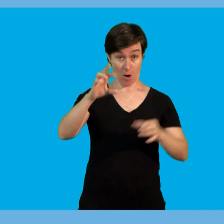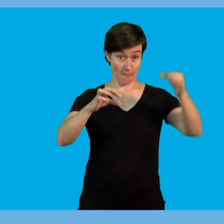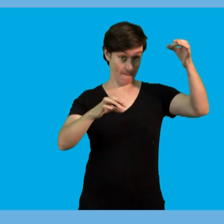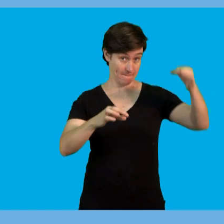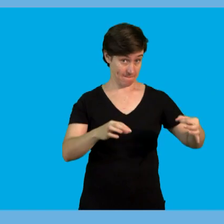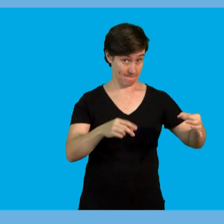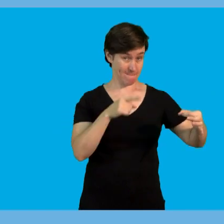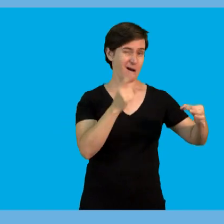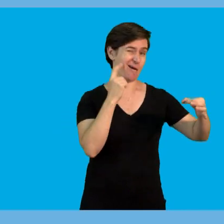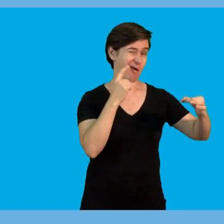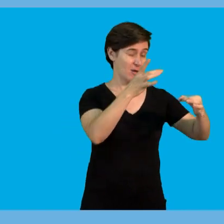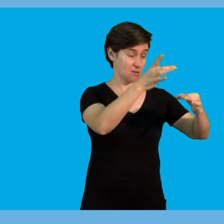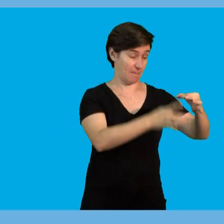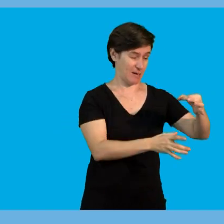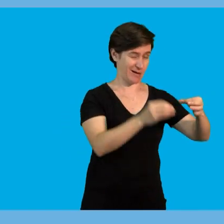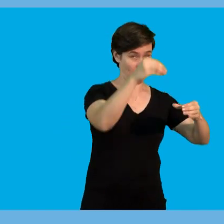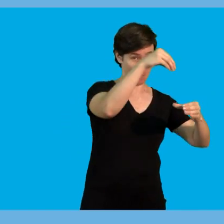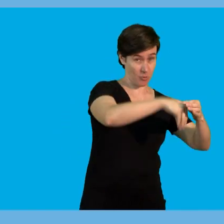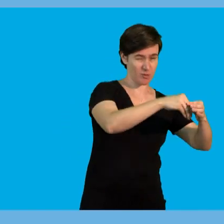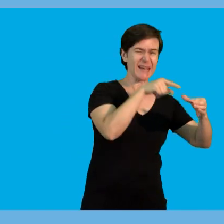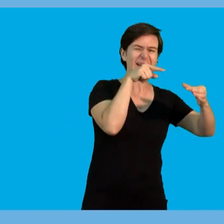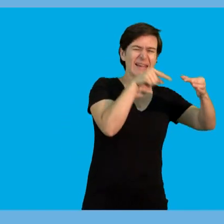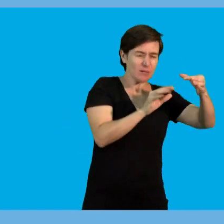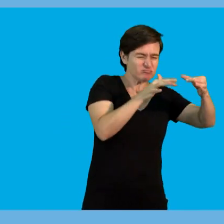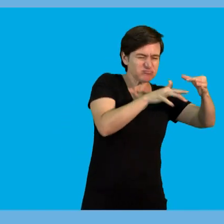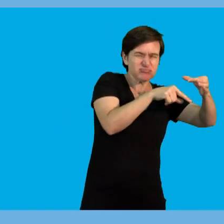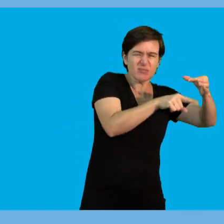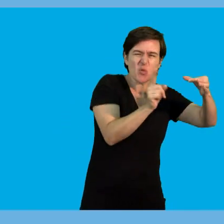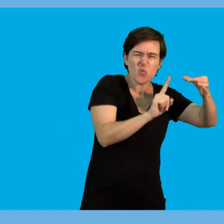in a glass beaker with a copper sulfate